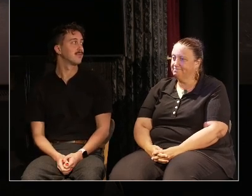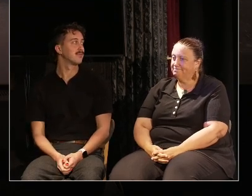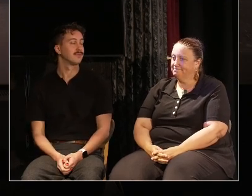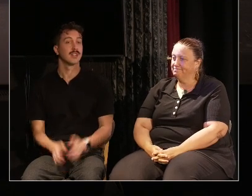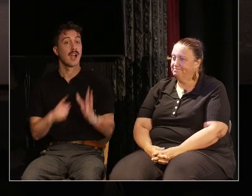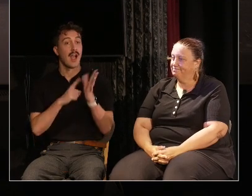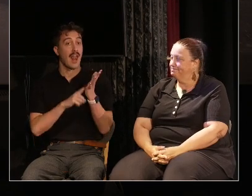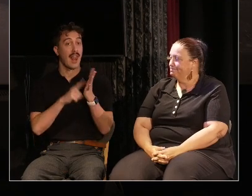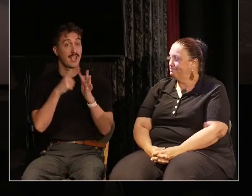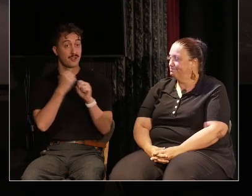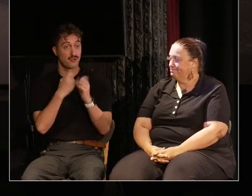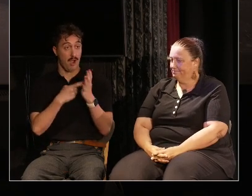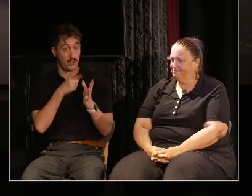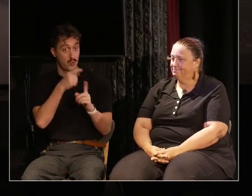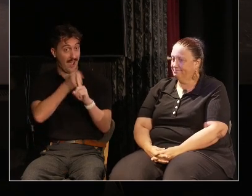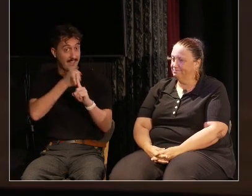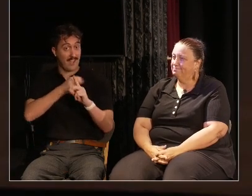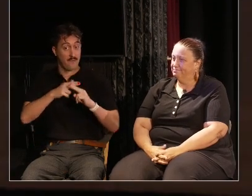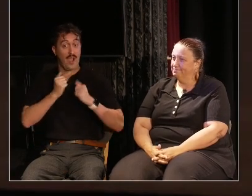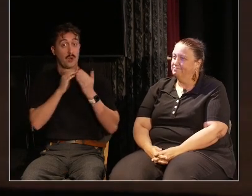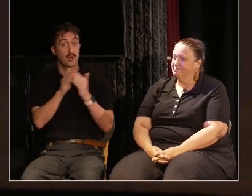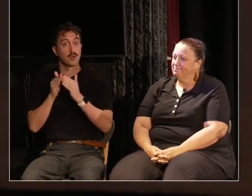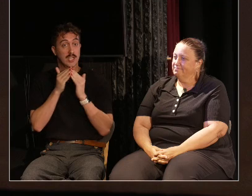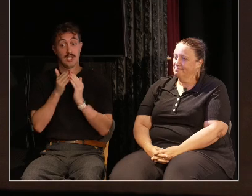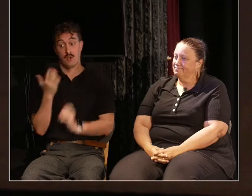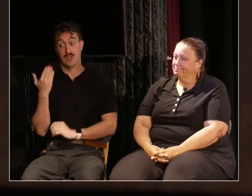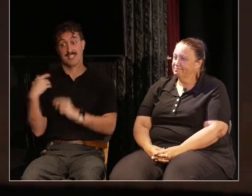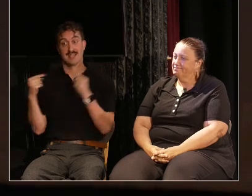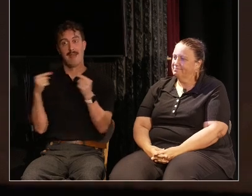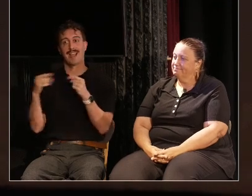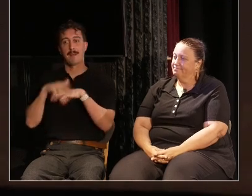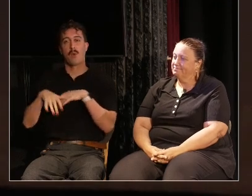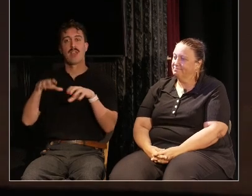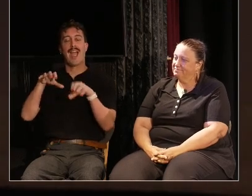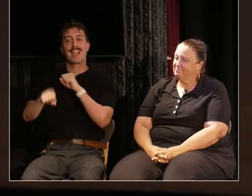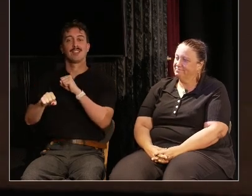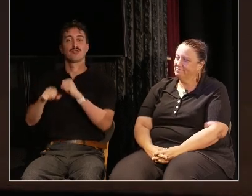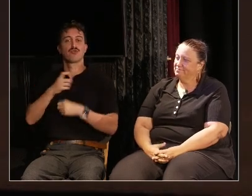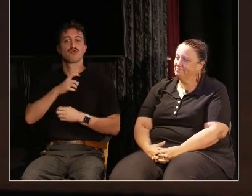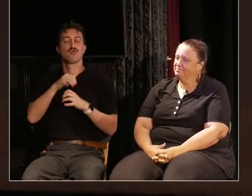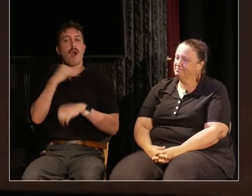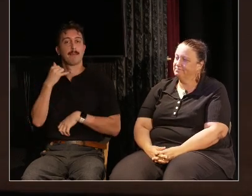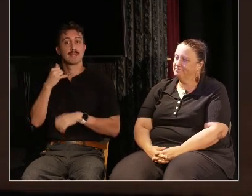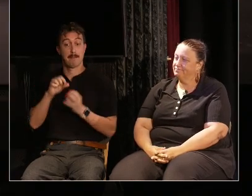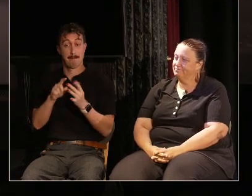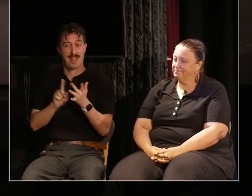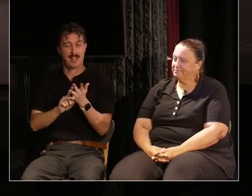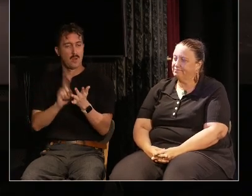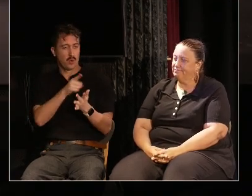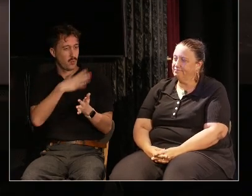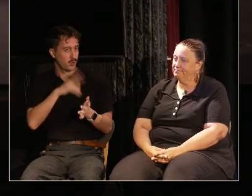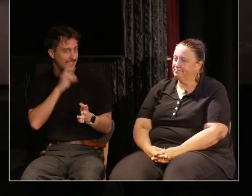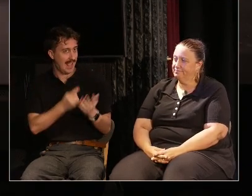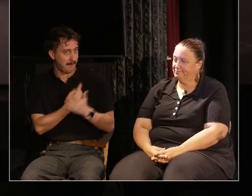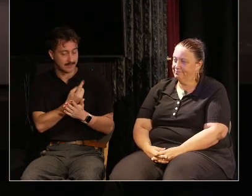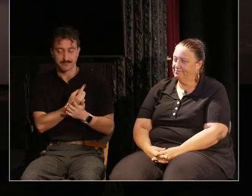Allegra, you advocate strongly for our community, especially during the recent debate on the hate crimes bill. What would you like to see happen? Look, I think